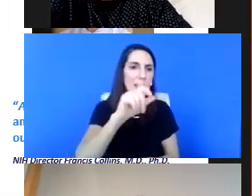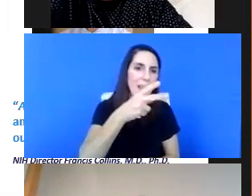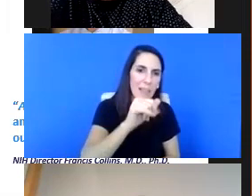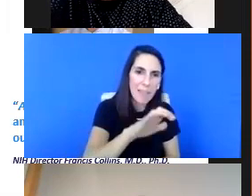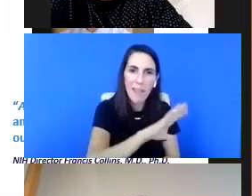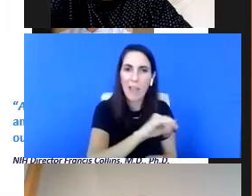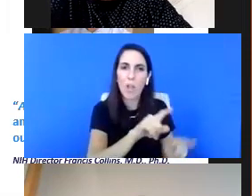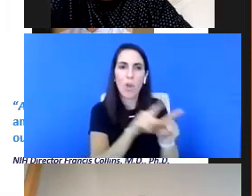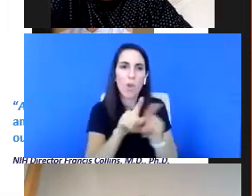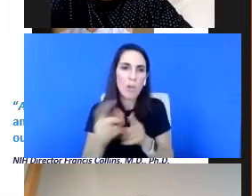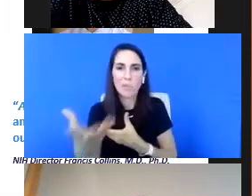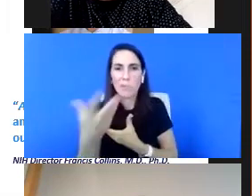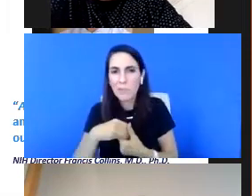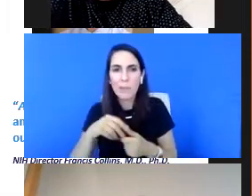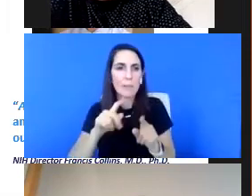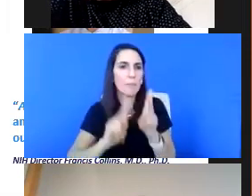as well.